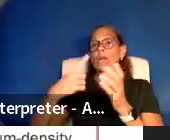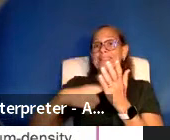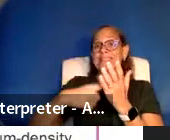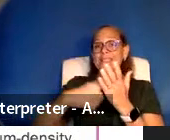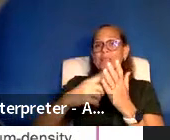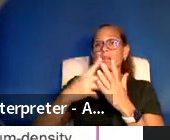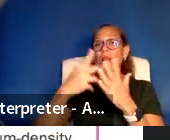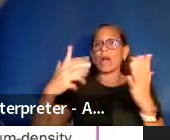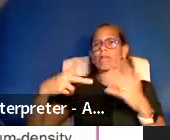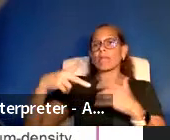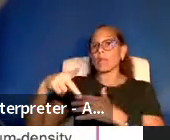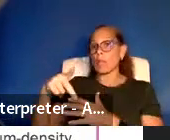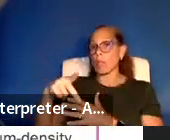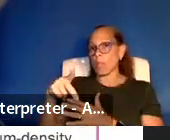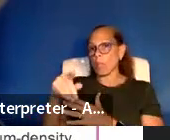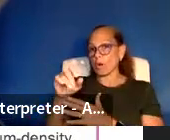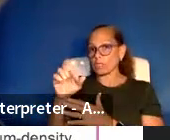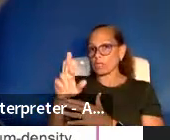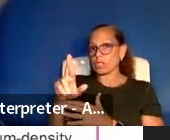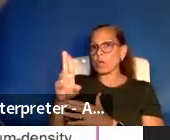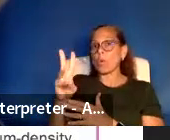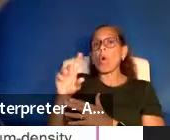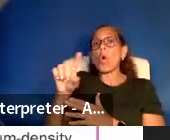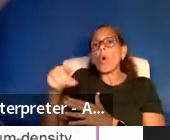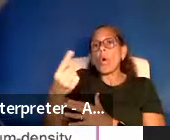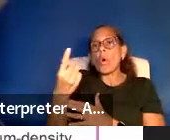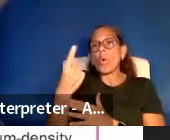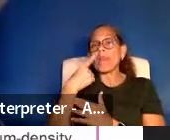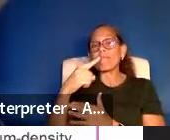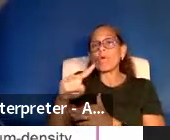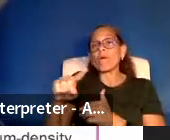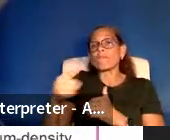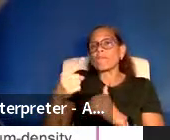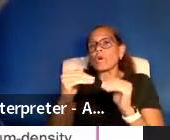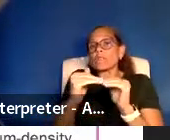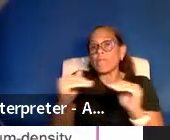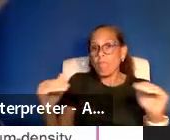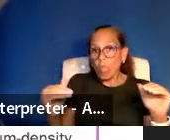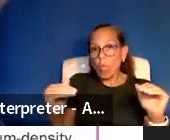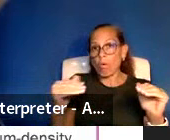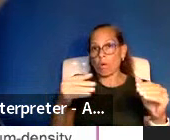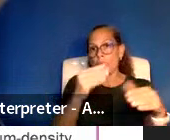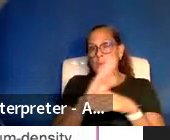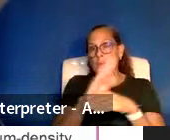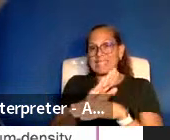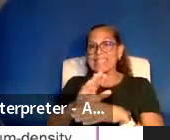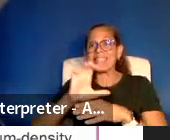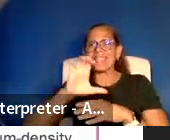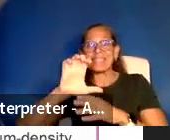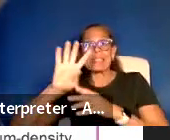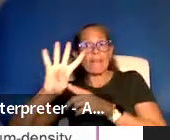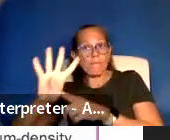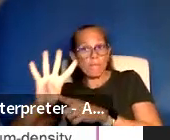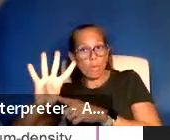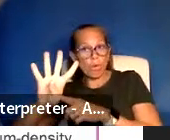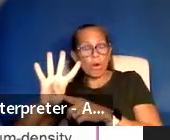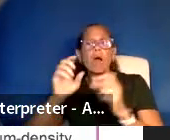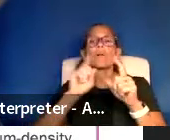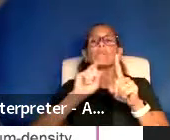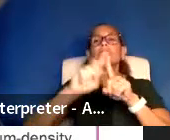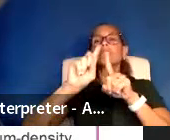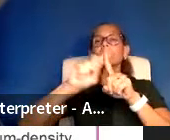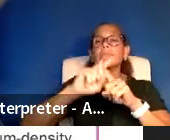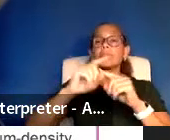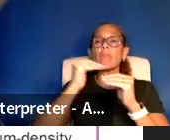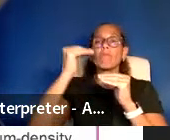the Parkchester Van Ness area typically only allows for ground floor commercial activity, C4 districts allows for multi-story